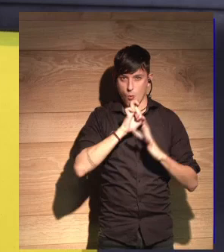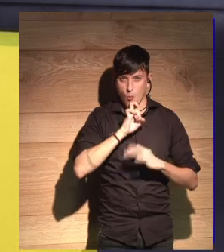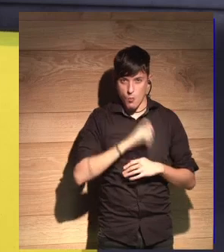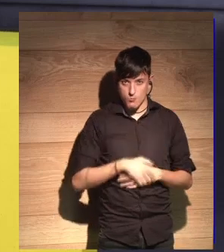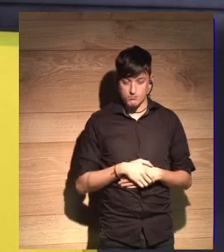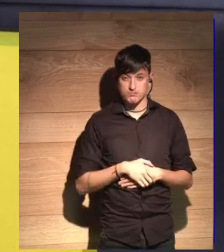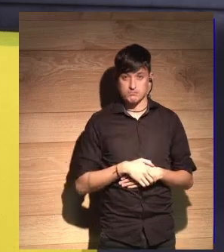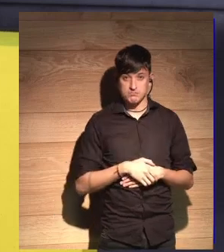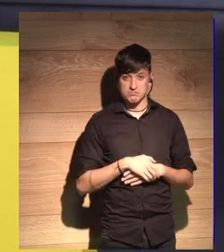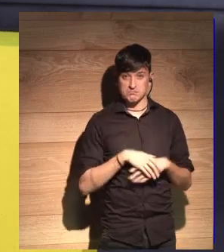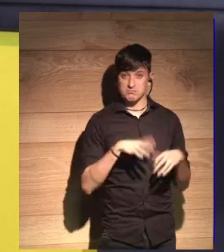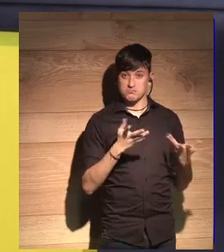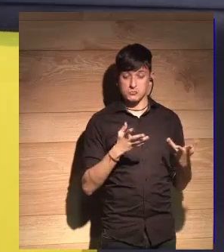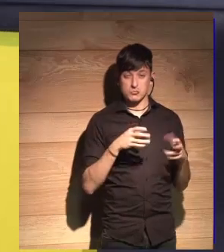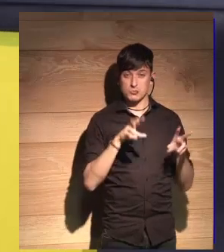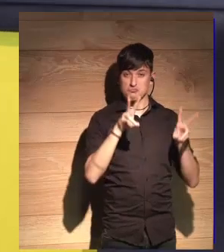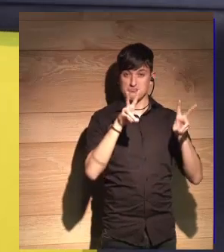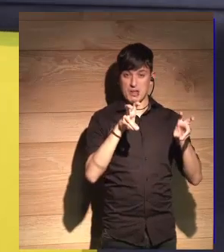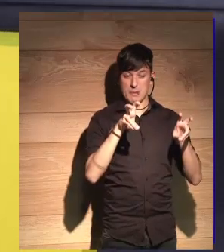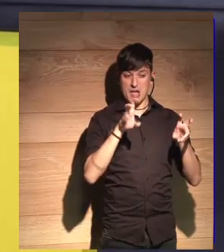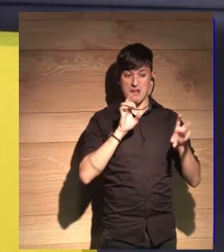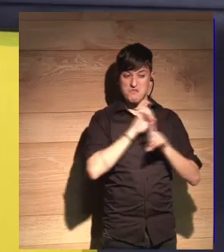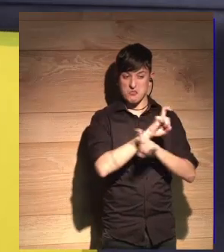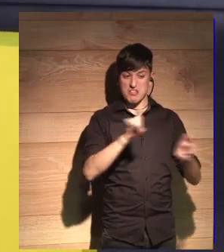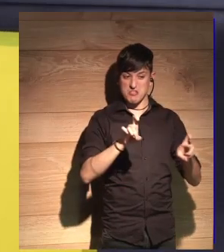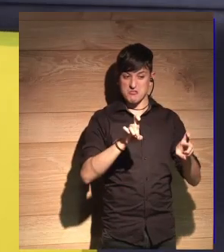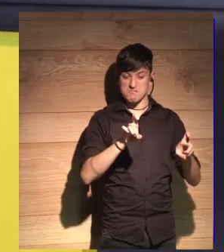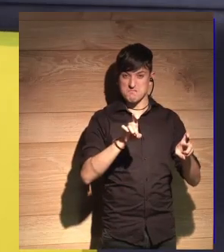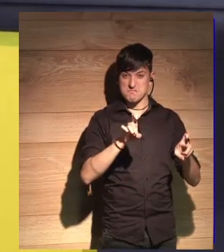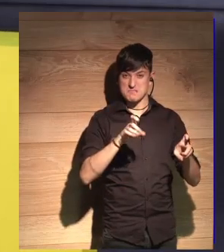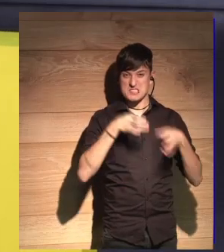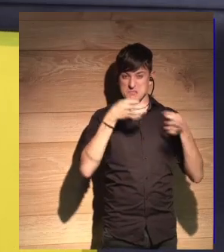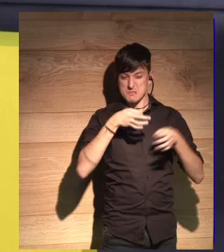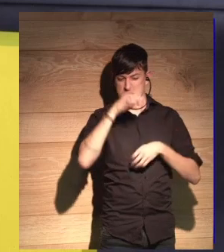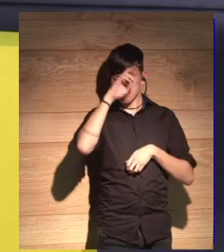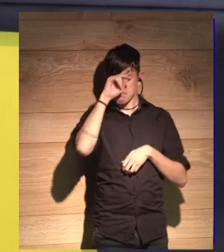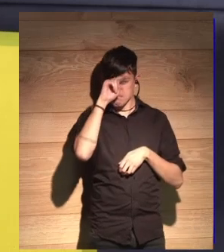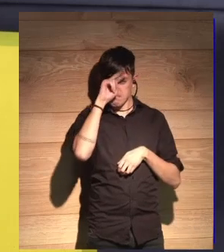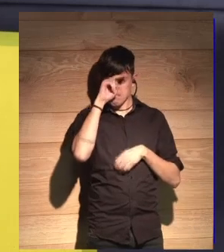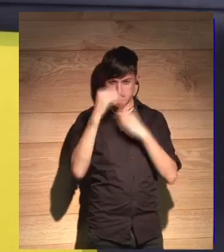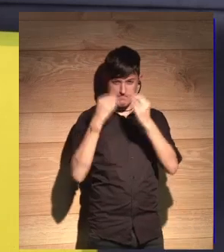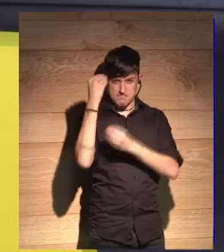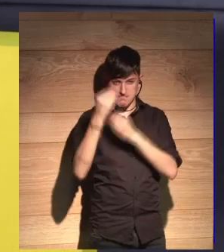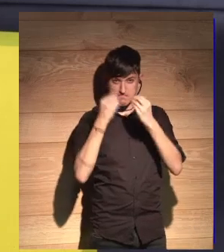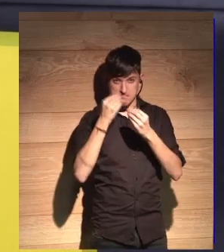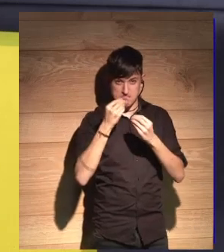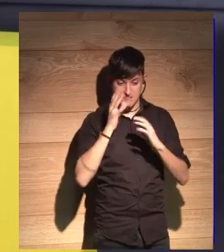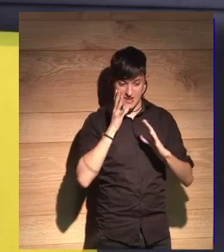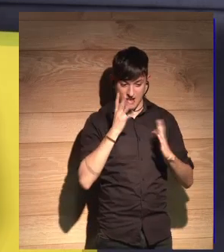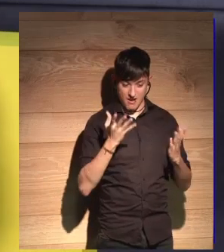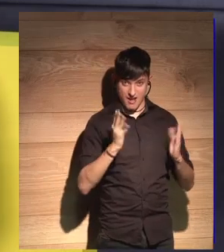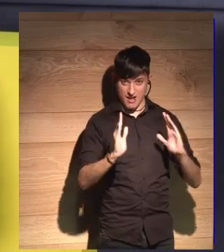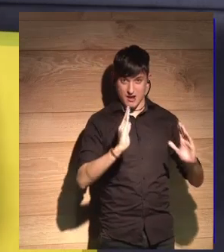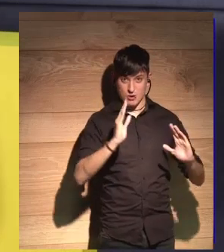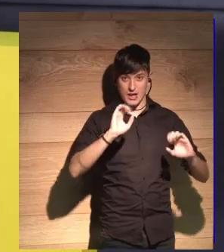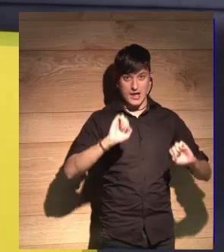other as humans. And that is a topic that has always been a source of concern for the foundation, and